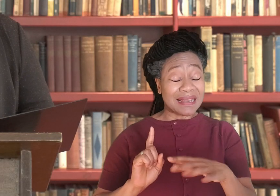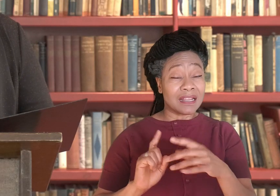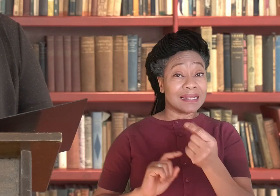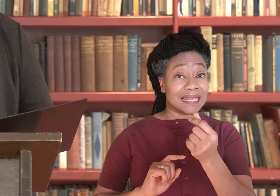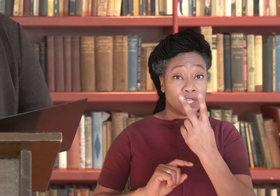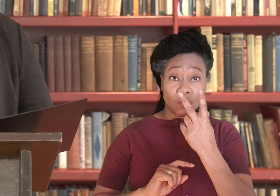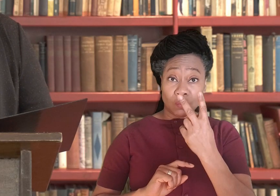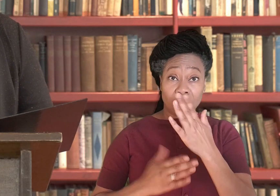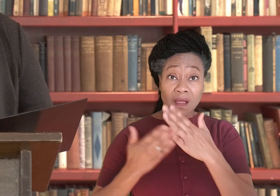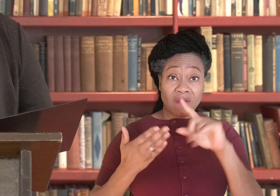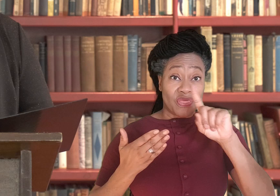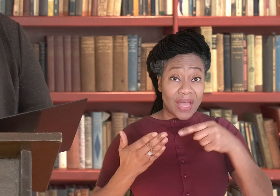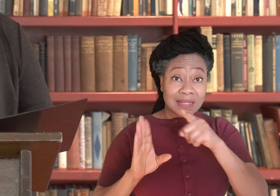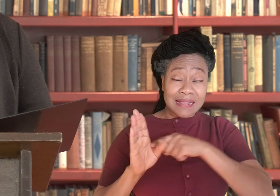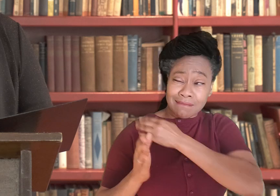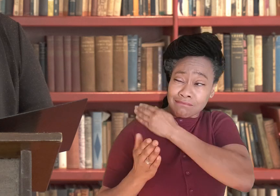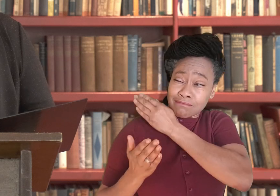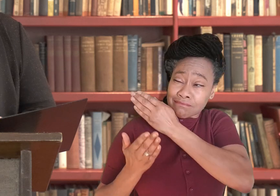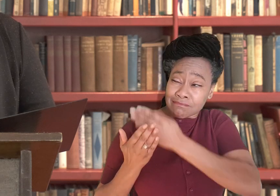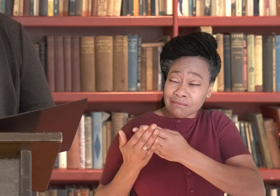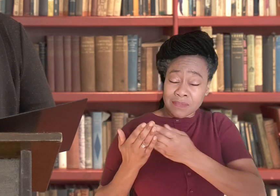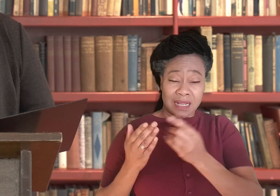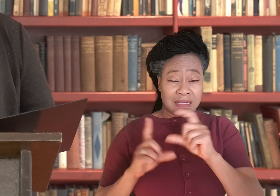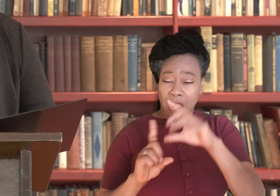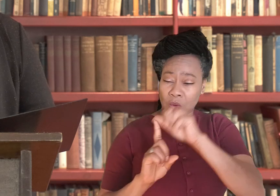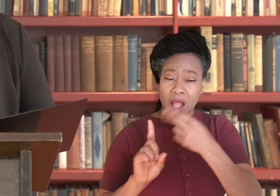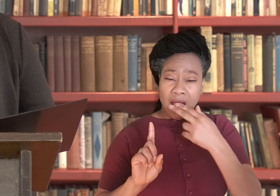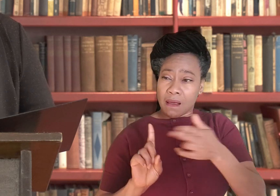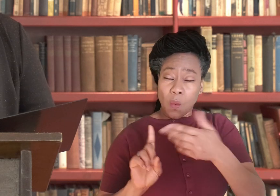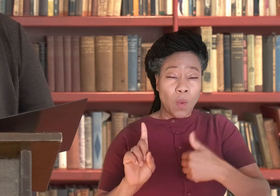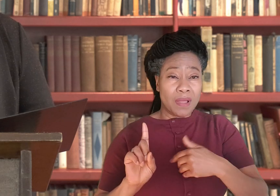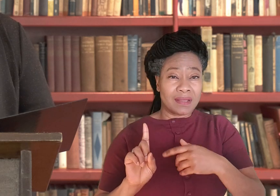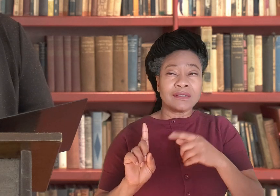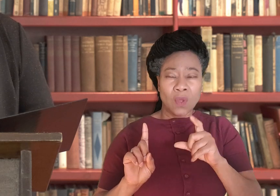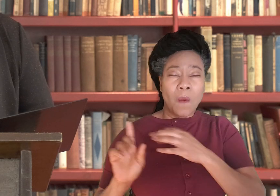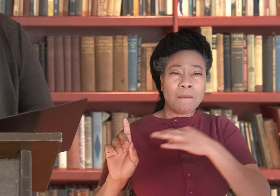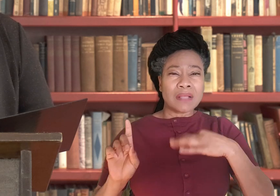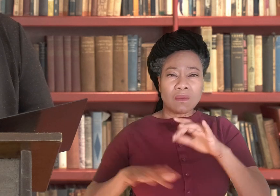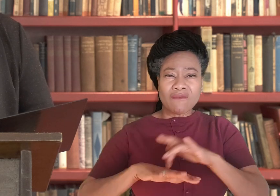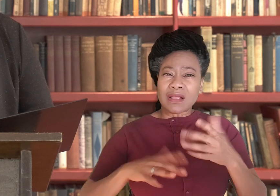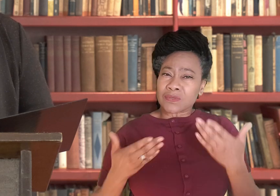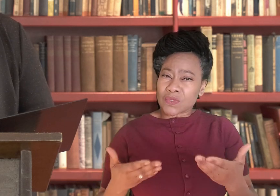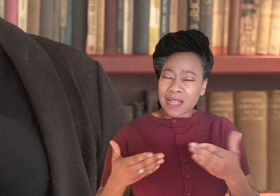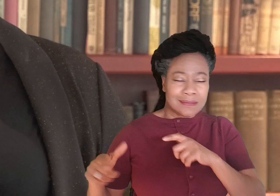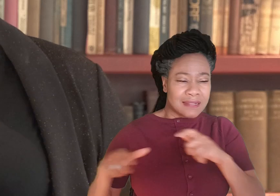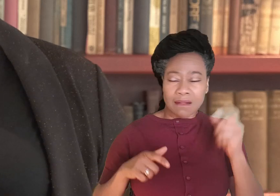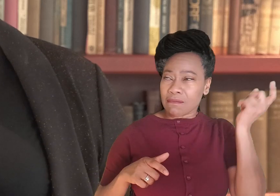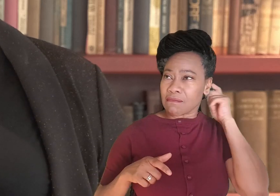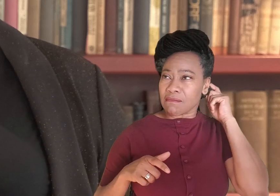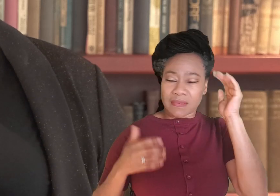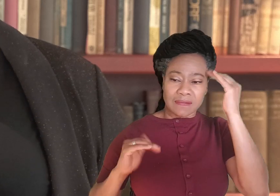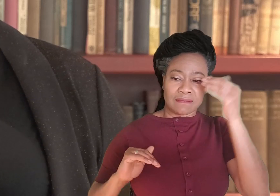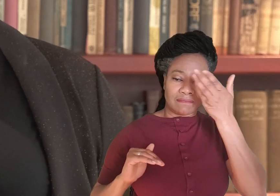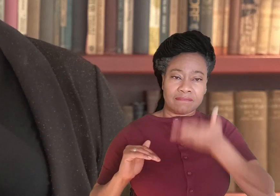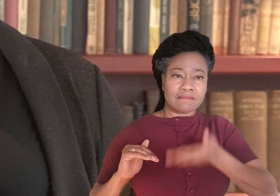nearly 2,500 years and continues to affect the way that women are dealt with by medical professionals today. But where does our